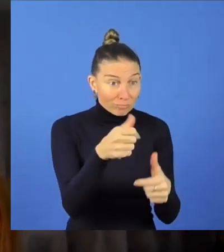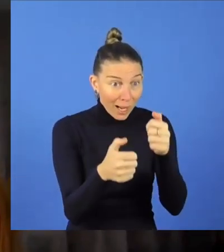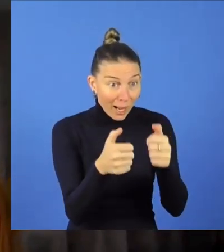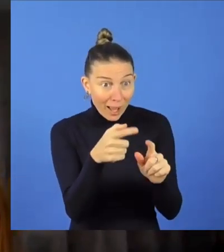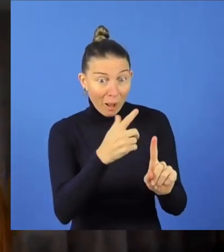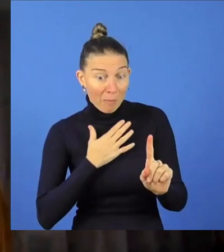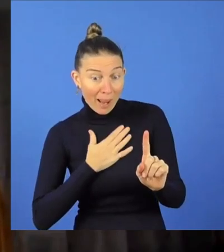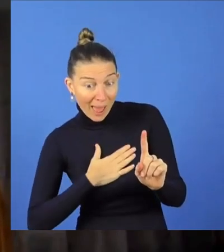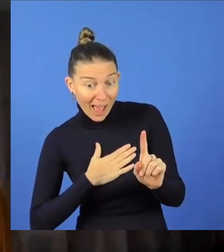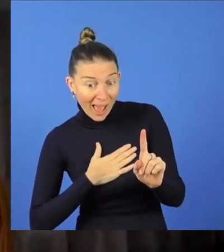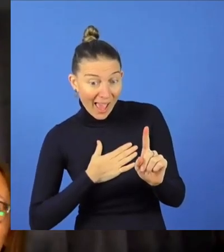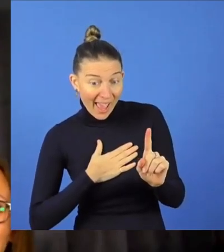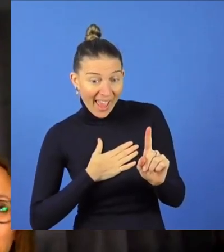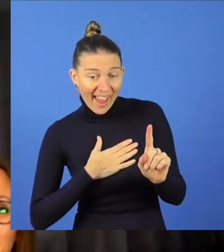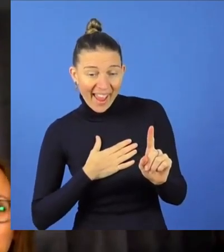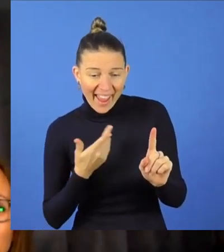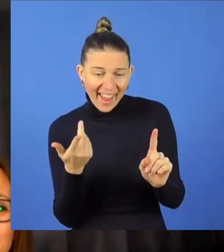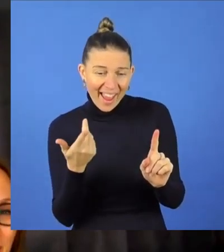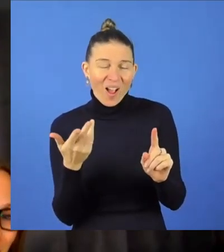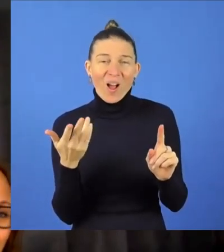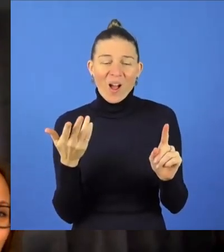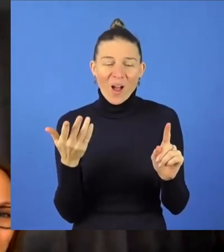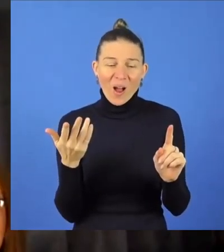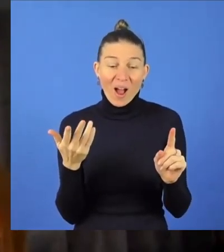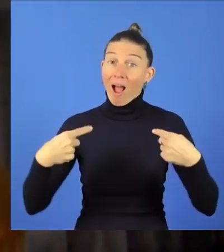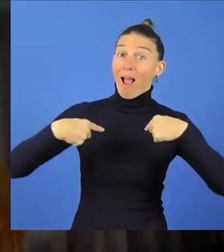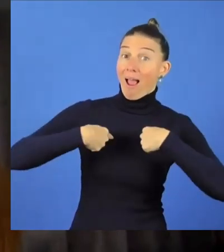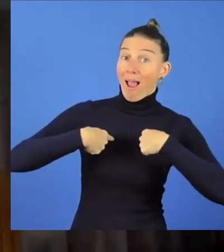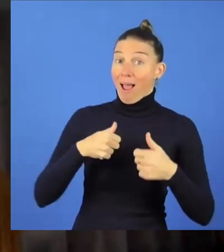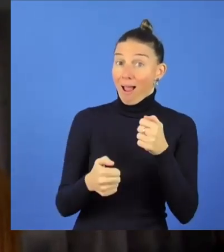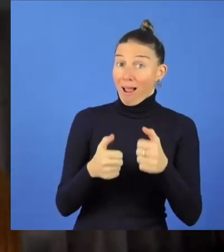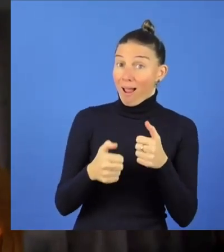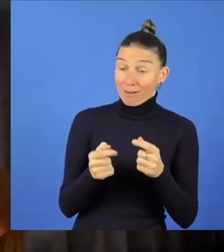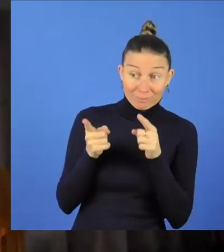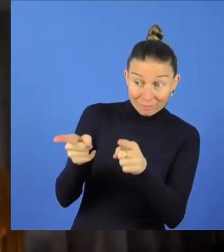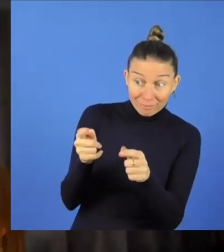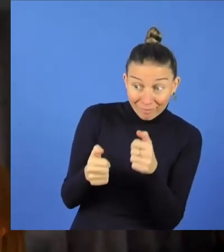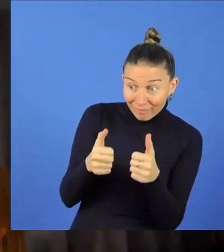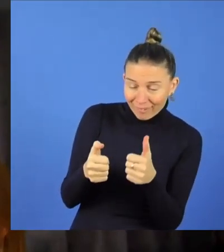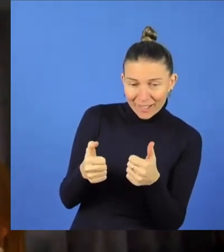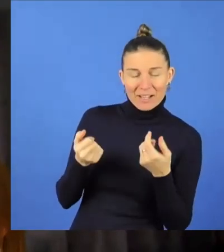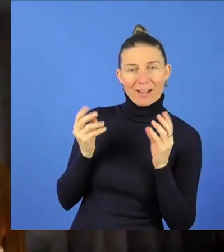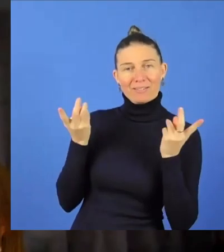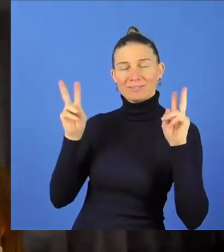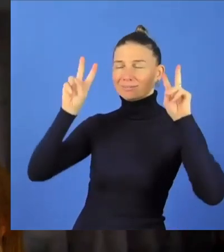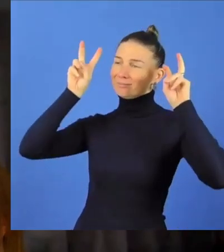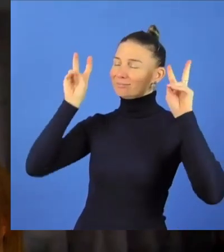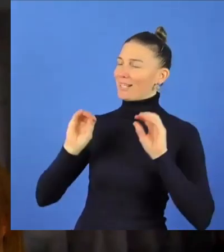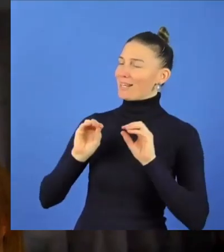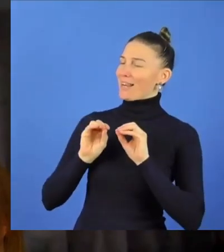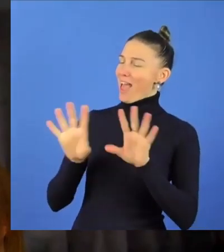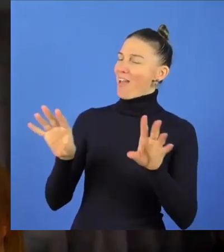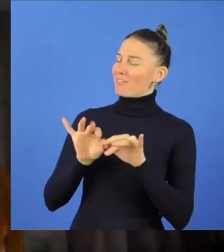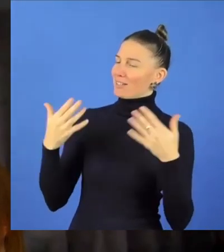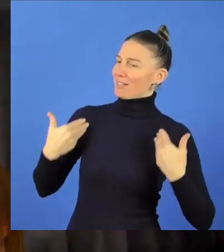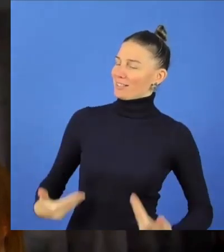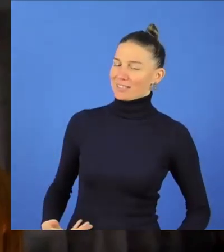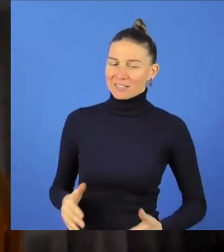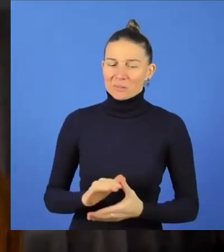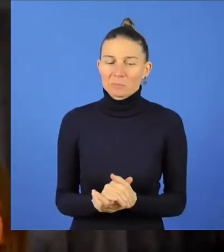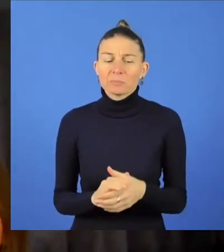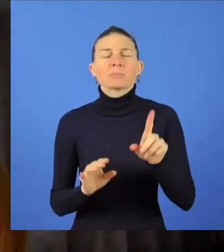Yeah. Advertise yourself a little bit. So, hey, I'm playing games. What about you? And also the whole world of accessible gaming.